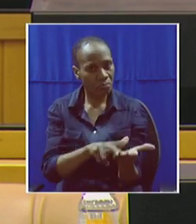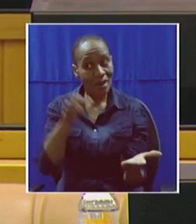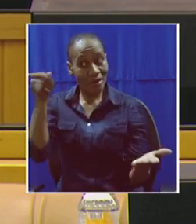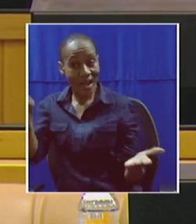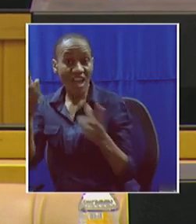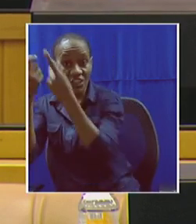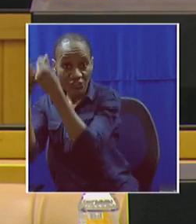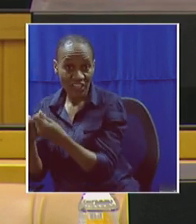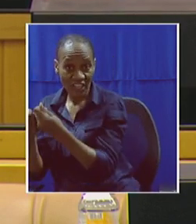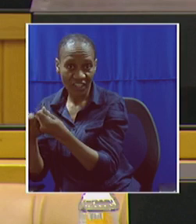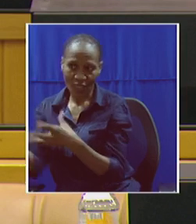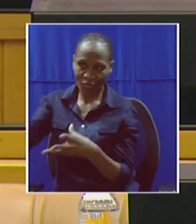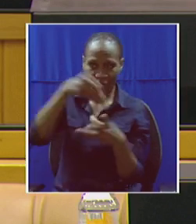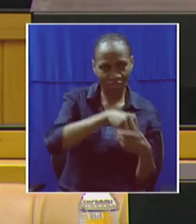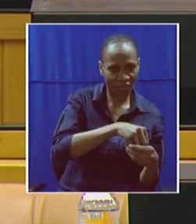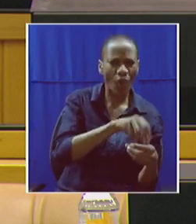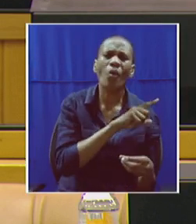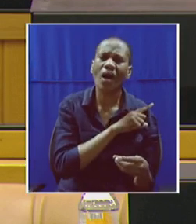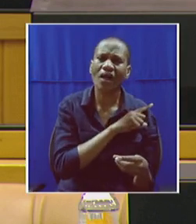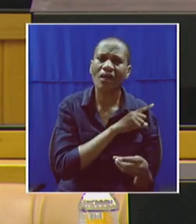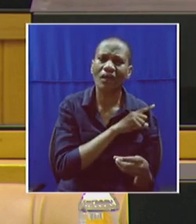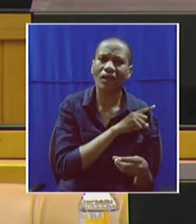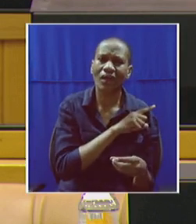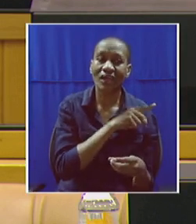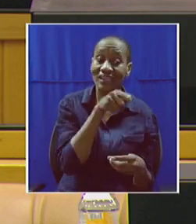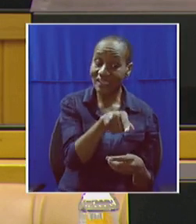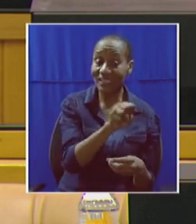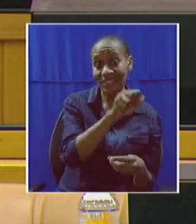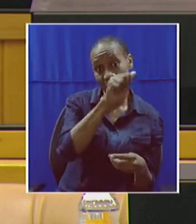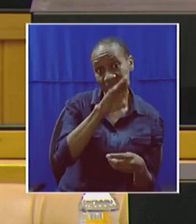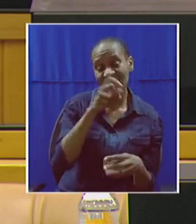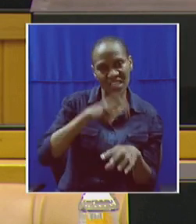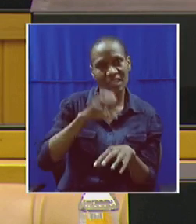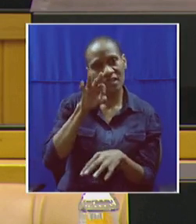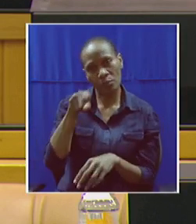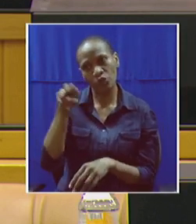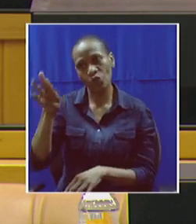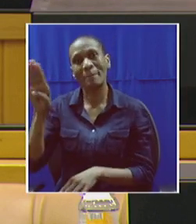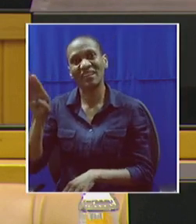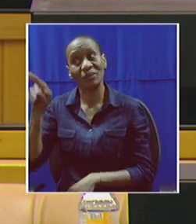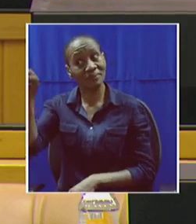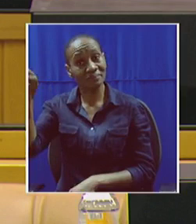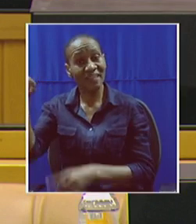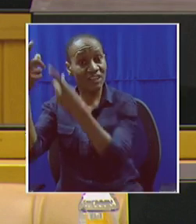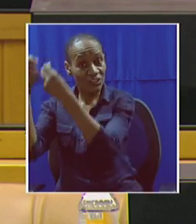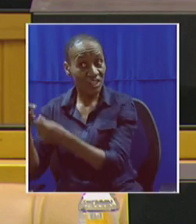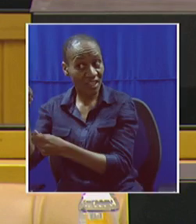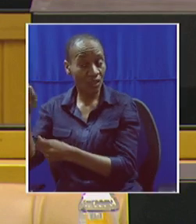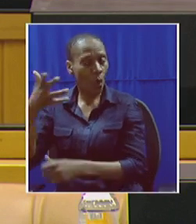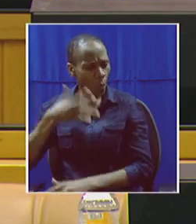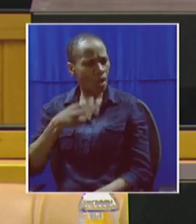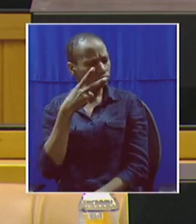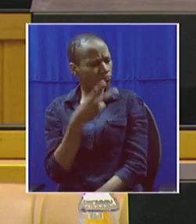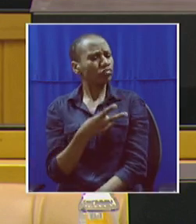be involved was because they needed 3.2 billion rent and treasury wanted to satisfy